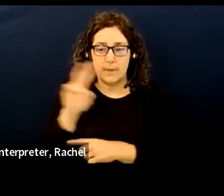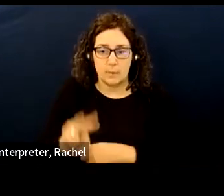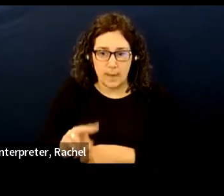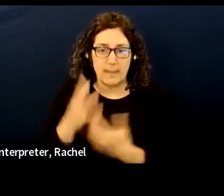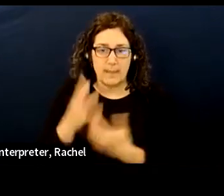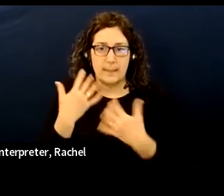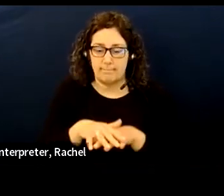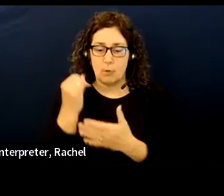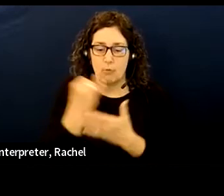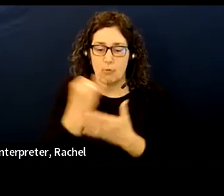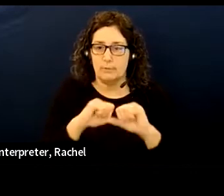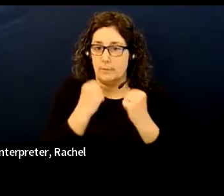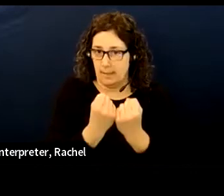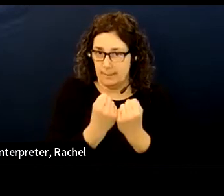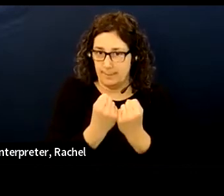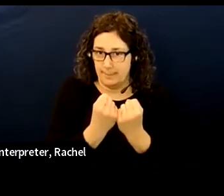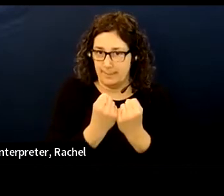Society.